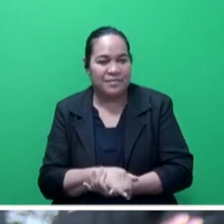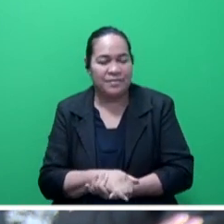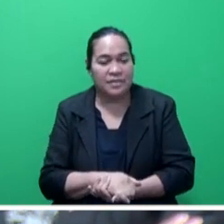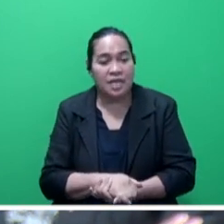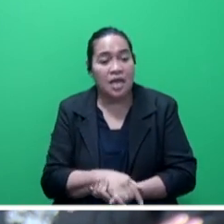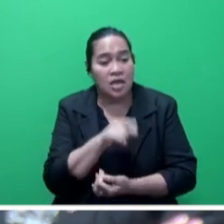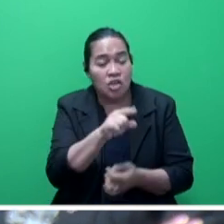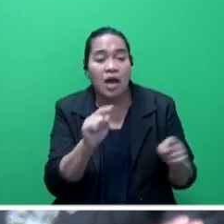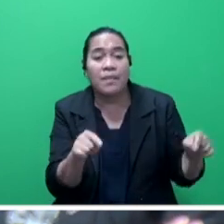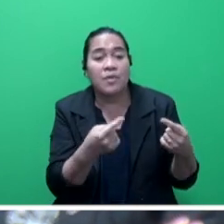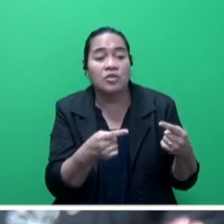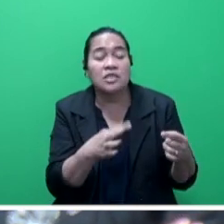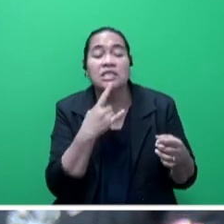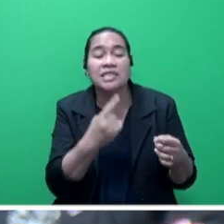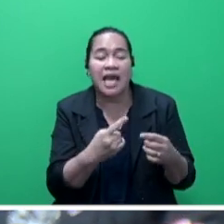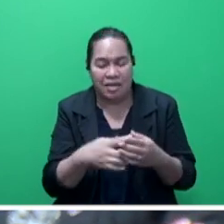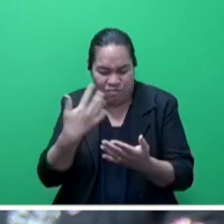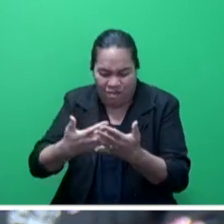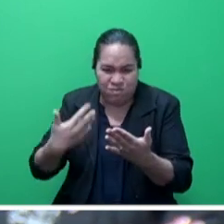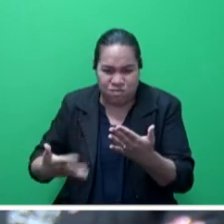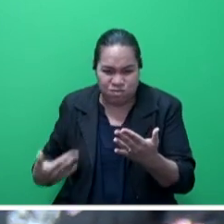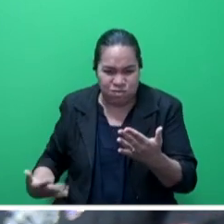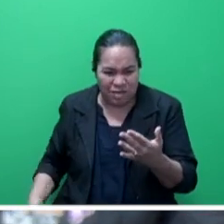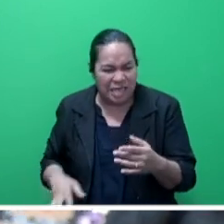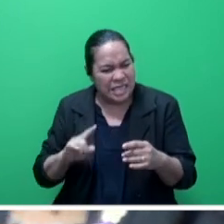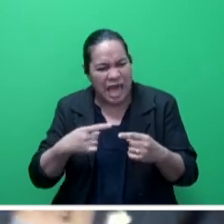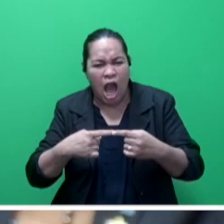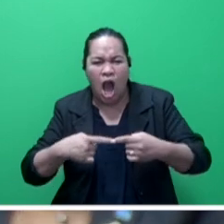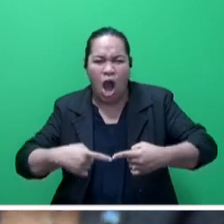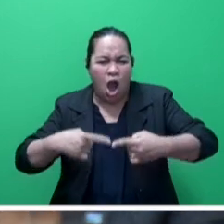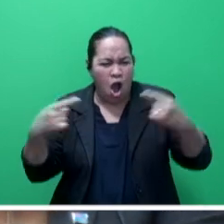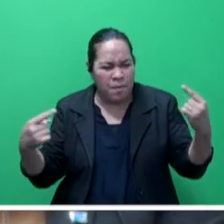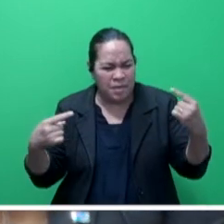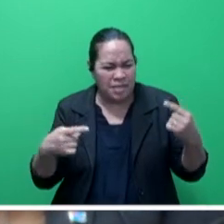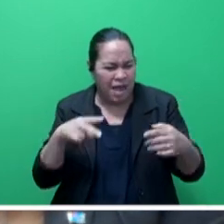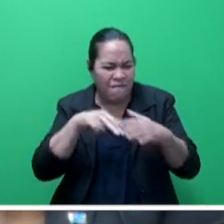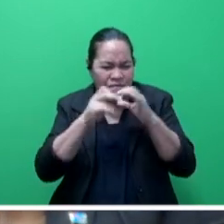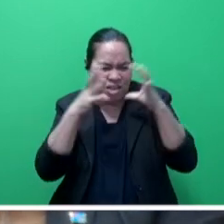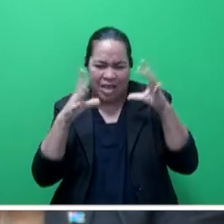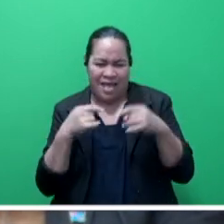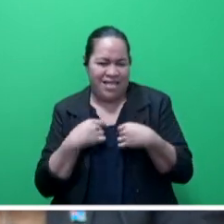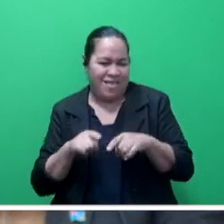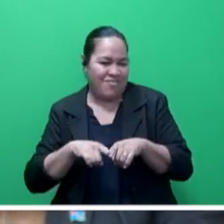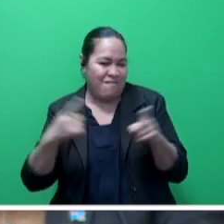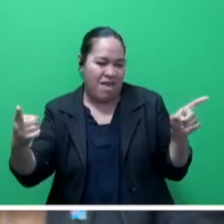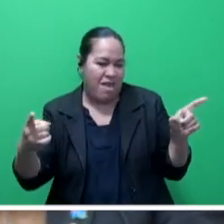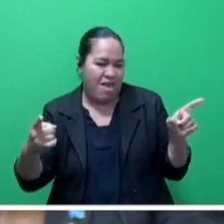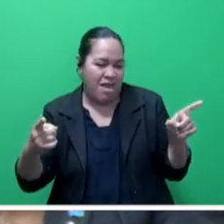the opposition has stated so far is actually the opposite to any vision, Honorable Speaker. Instead